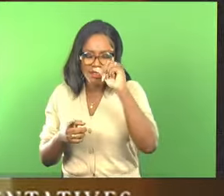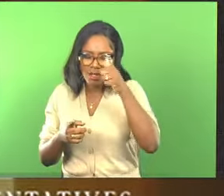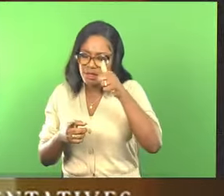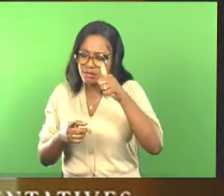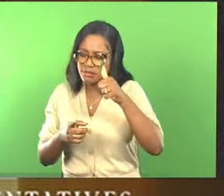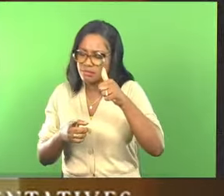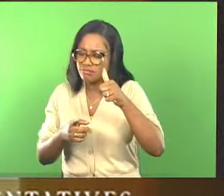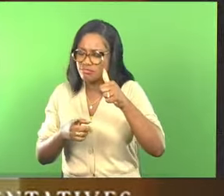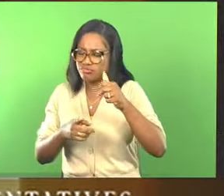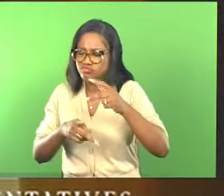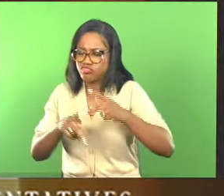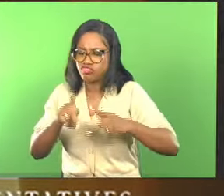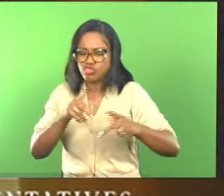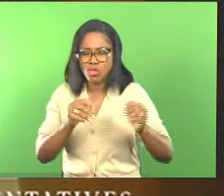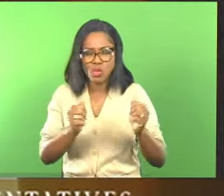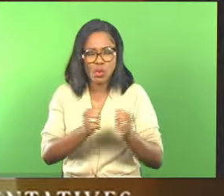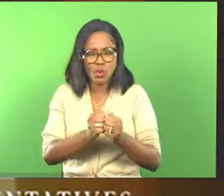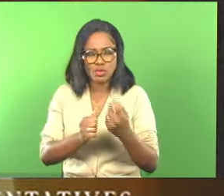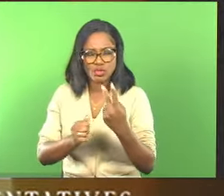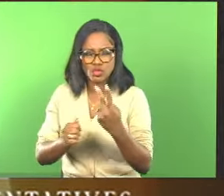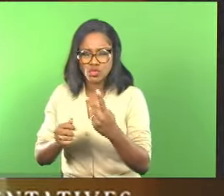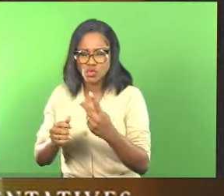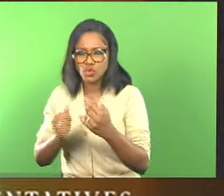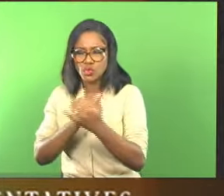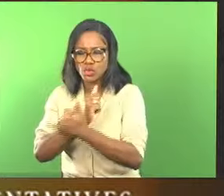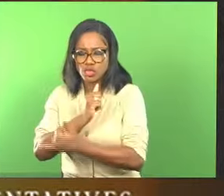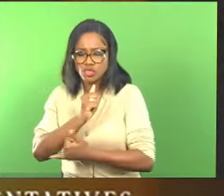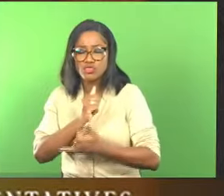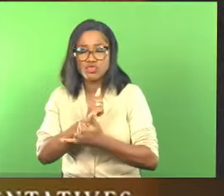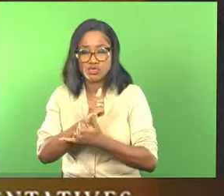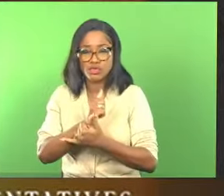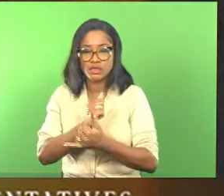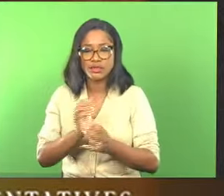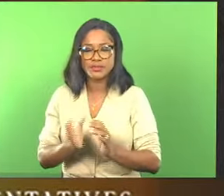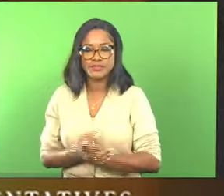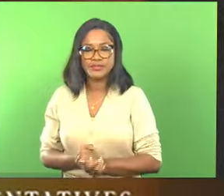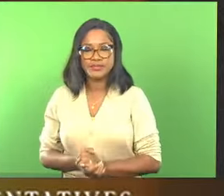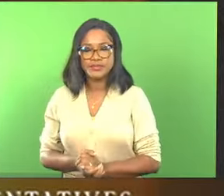ties between our two nations.